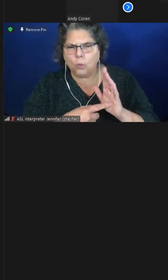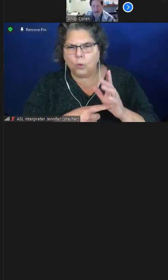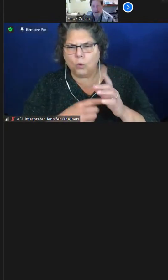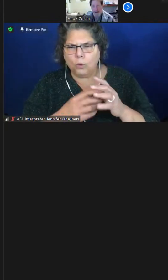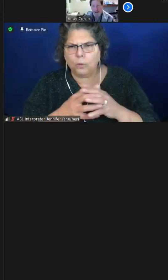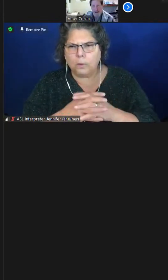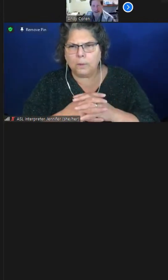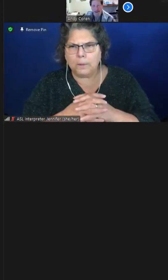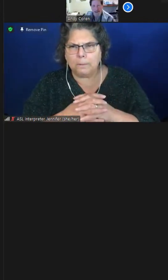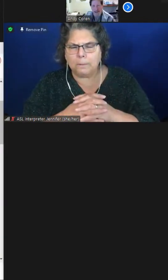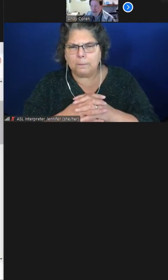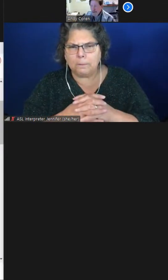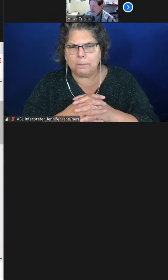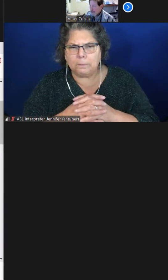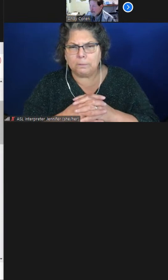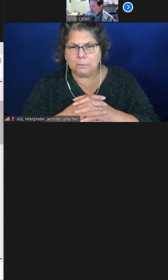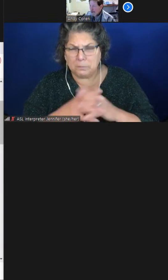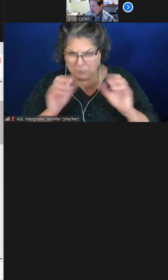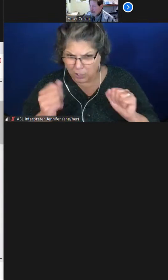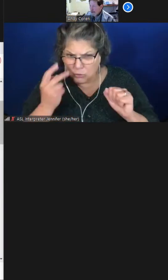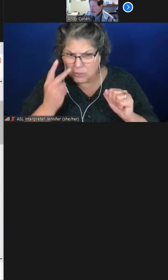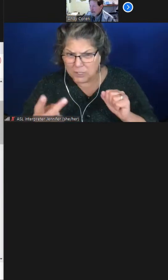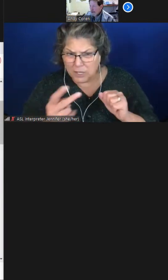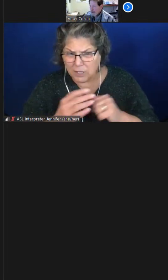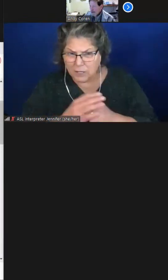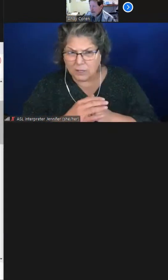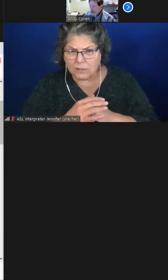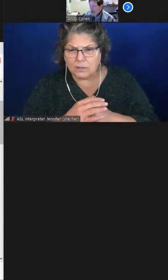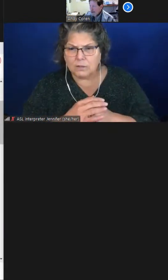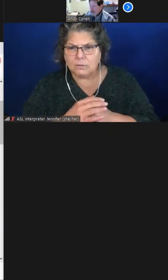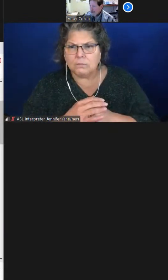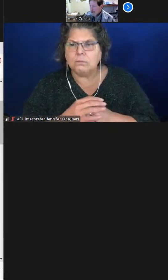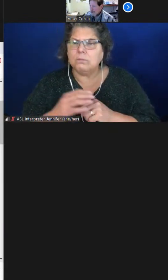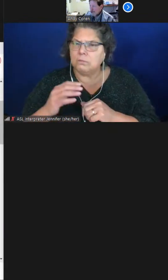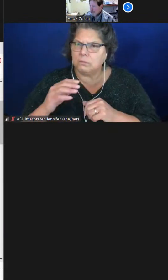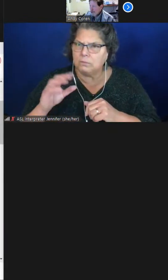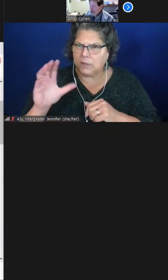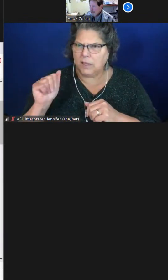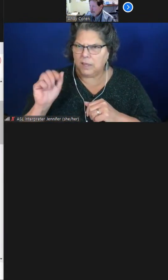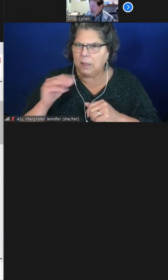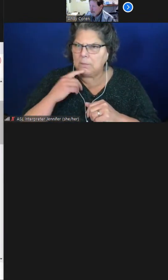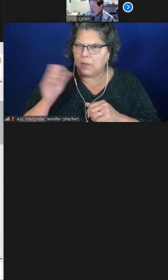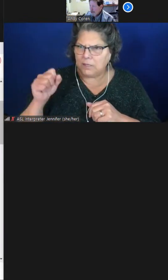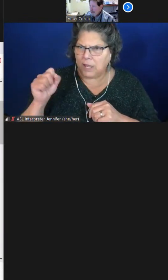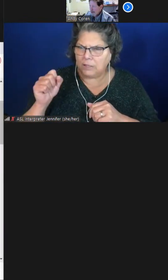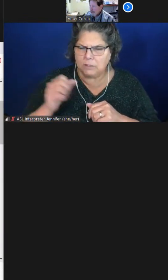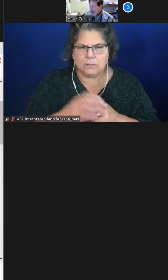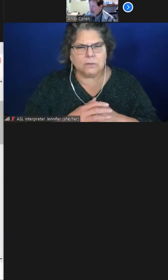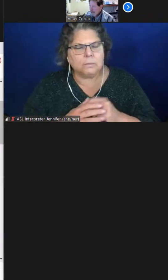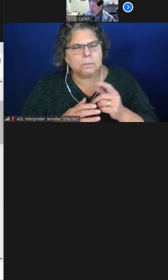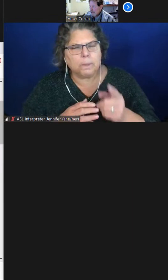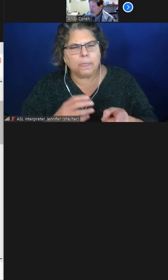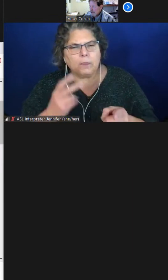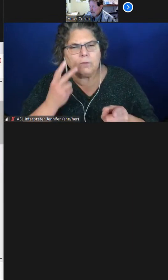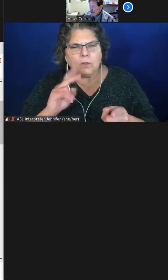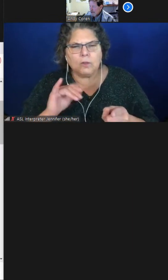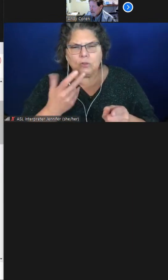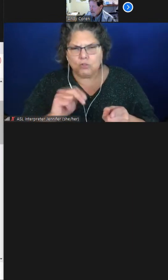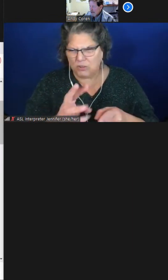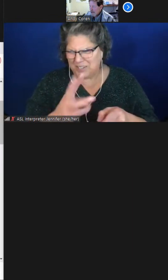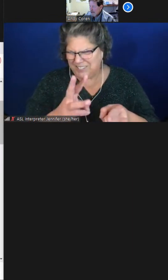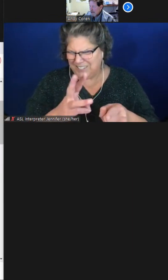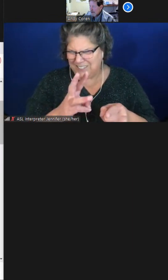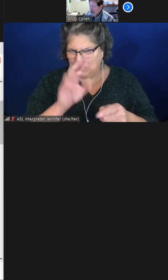slide. Can you see that? Yes. Okay, so you're seeing, again, January